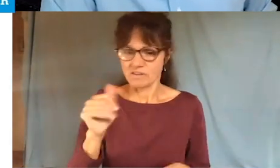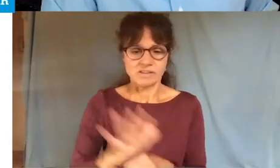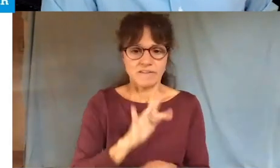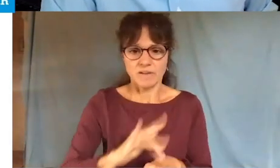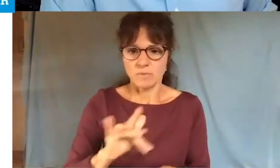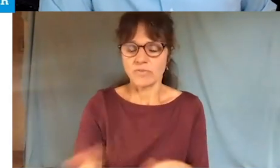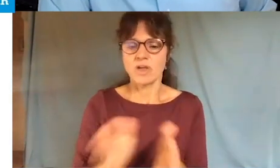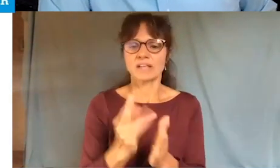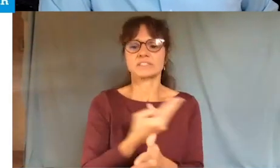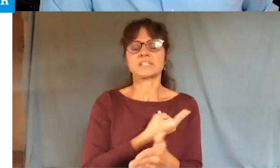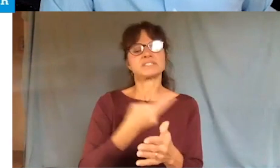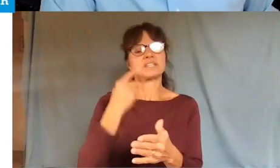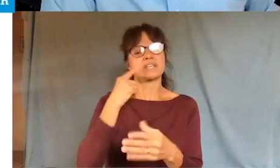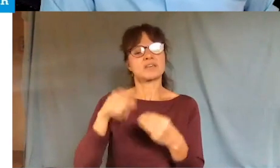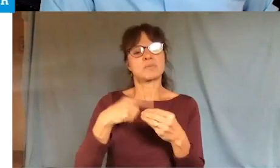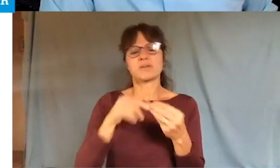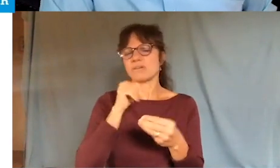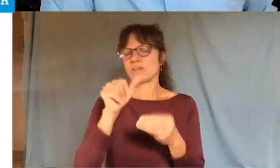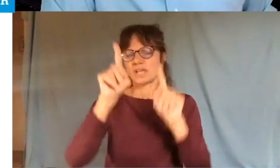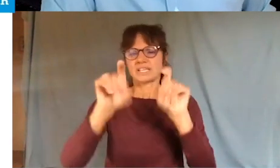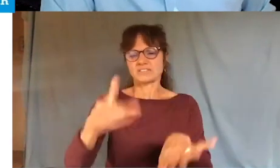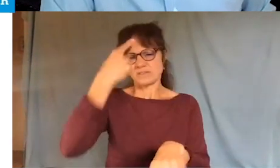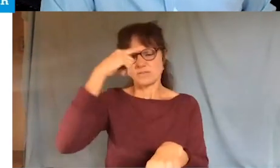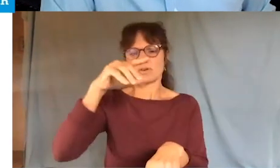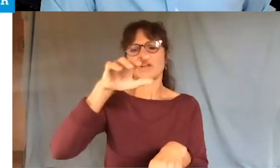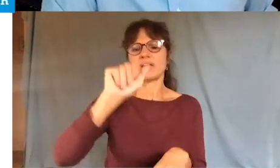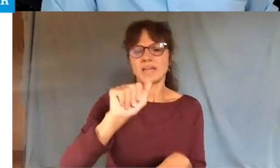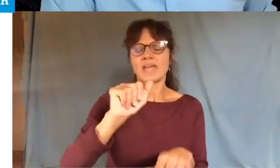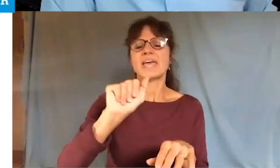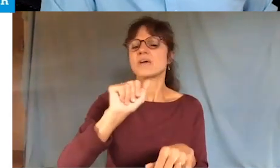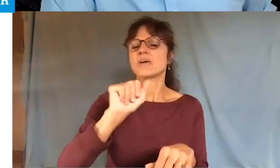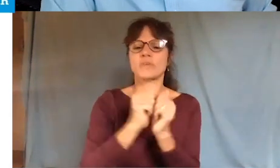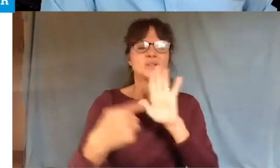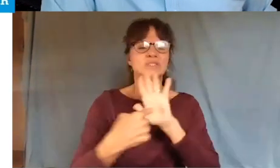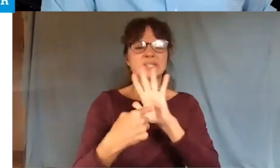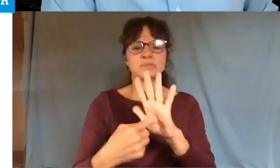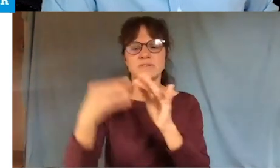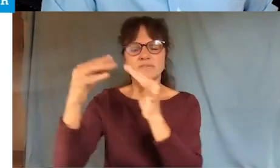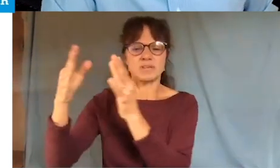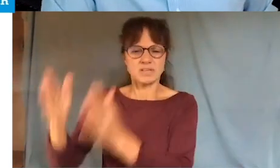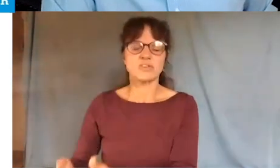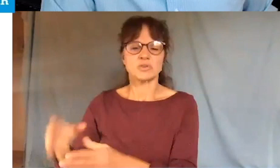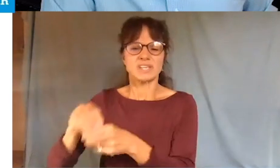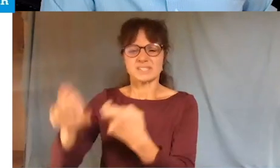to consider not testing for asymptomatic individuals in certain circumstances, and to